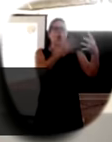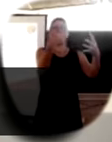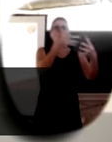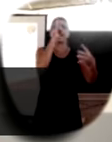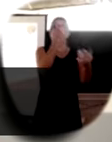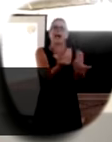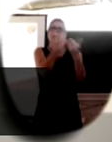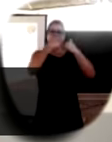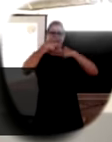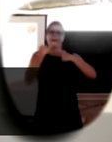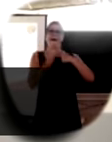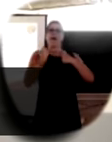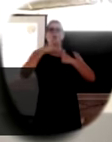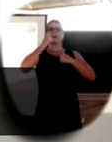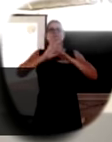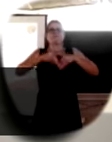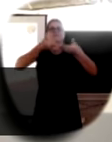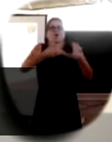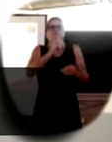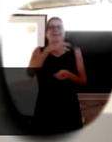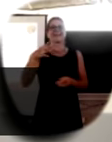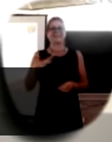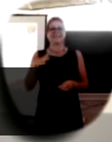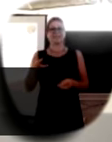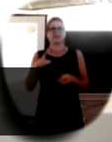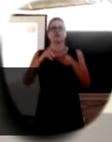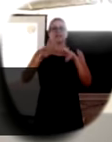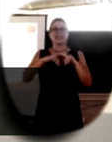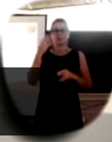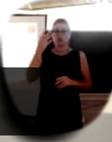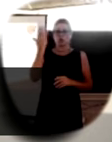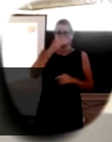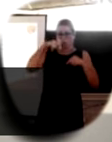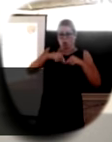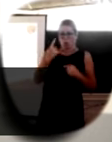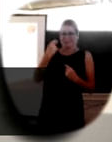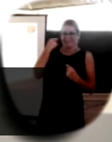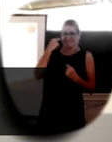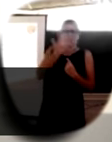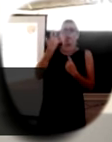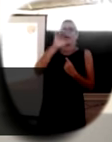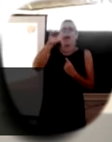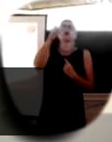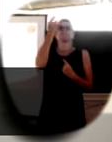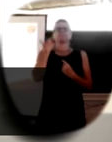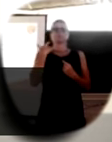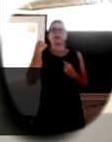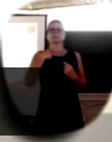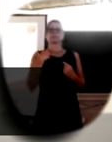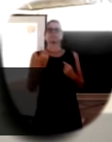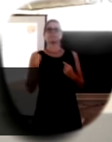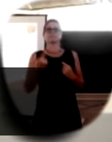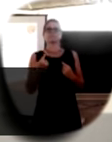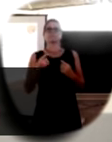want them to think of us when they've got a deaf student in their school. And to do that, we really needed